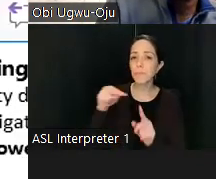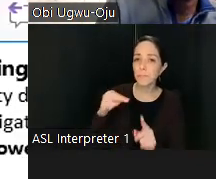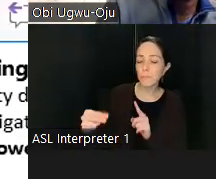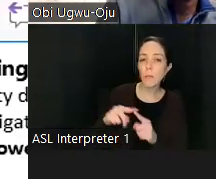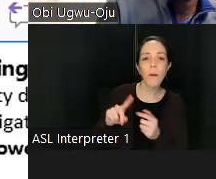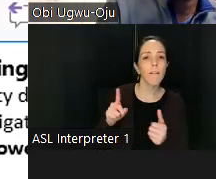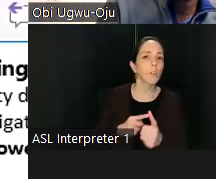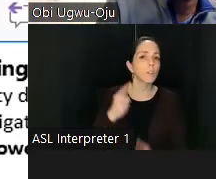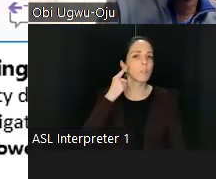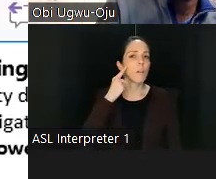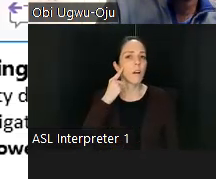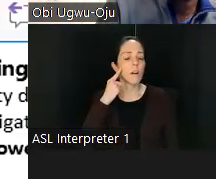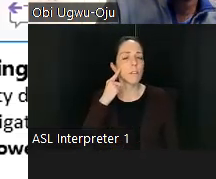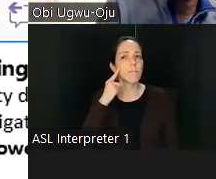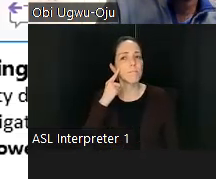and